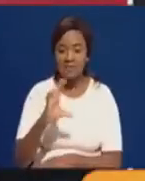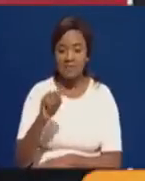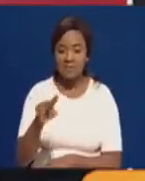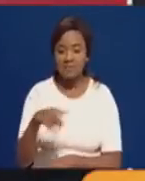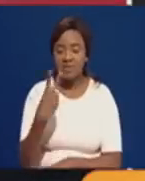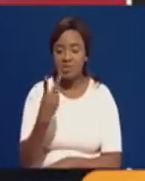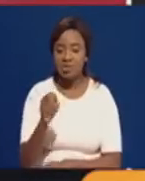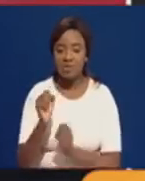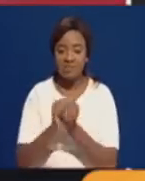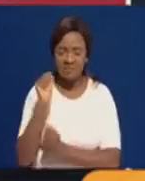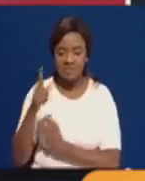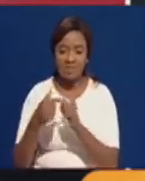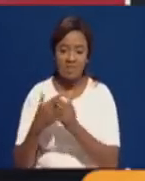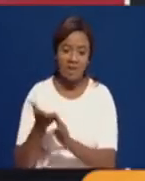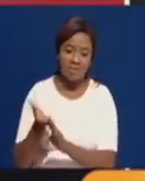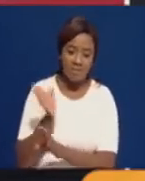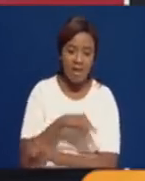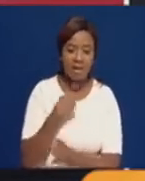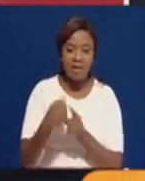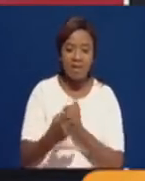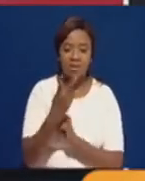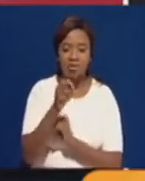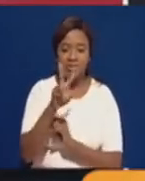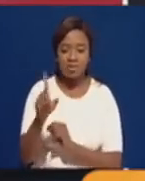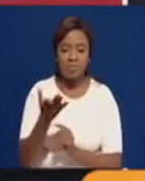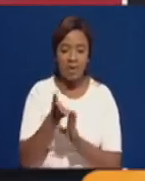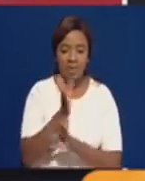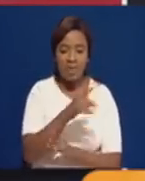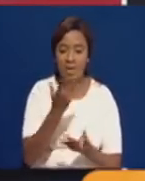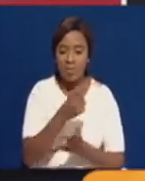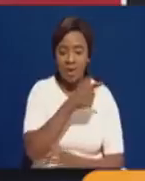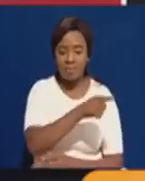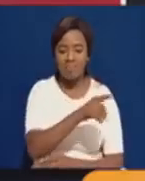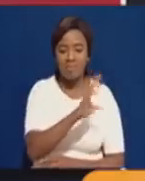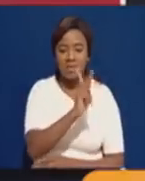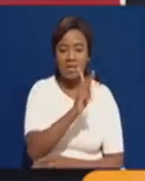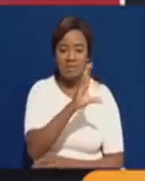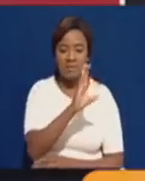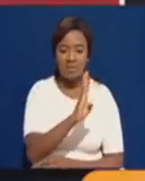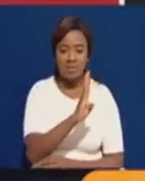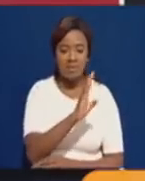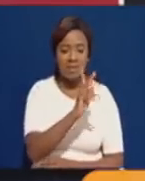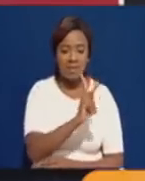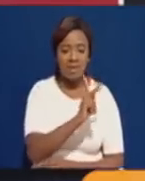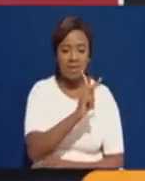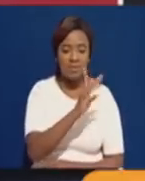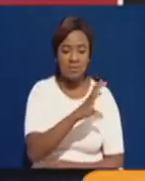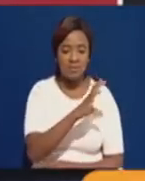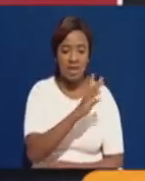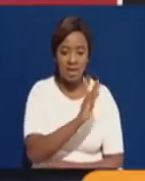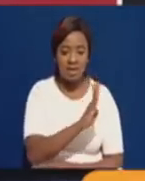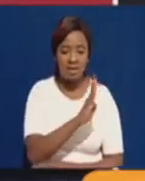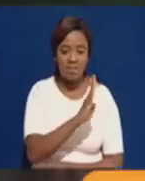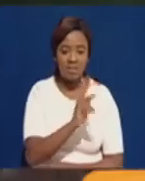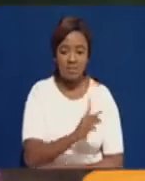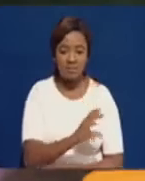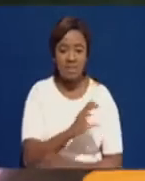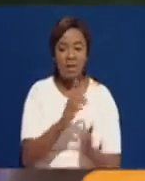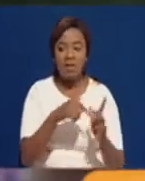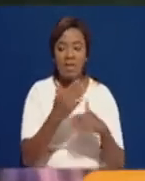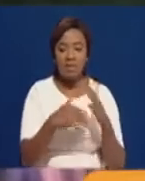started, KBC, in 2021. She had served there for a year before she was diagnosed with cervical cancer this year.